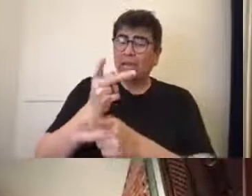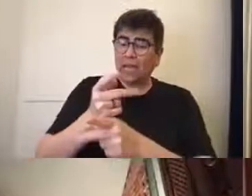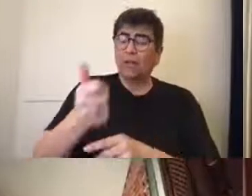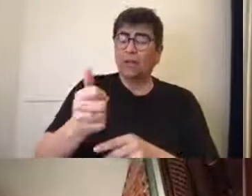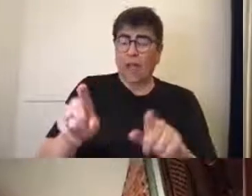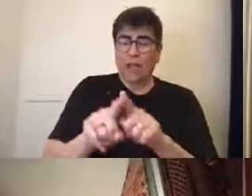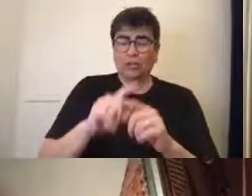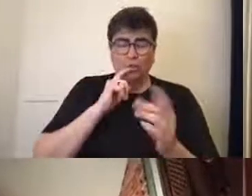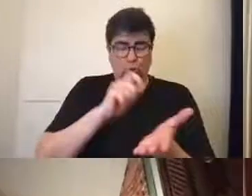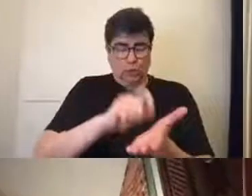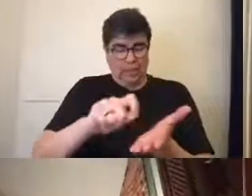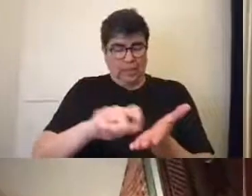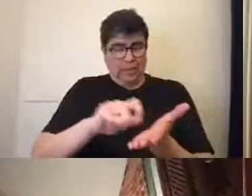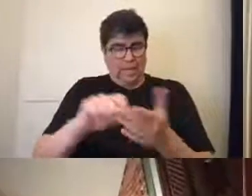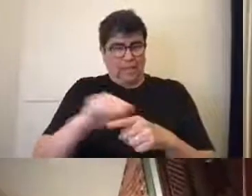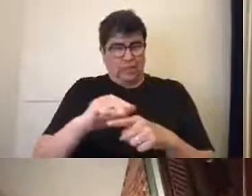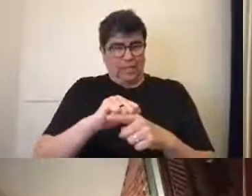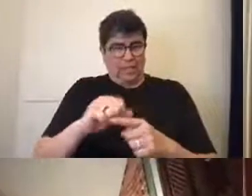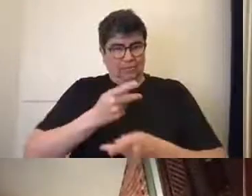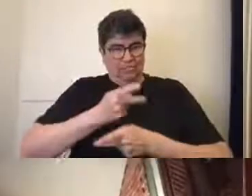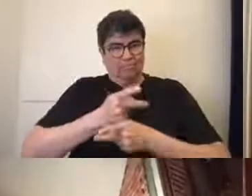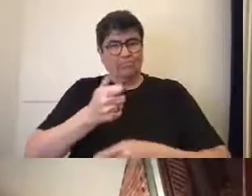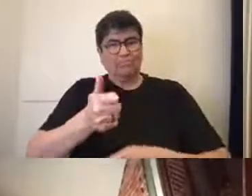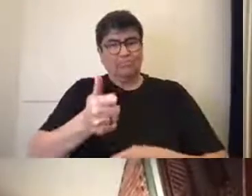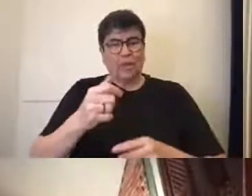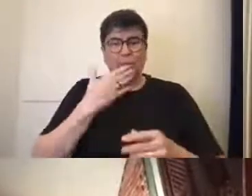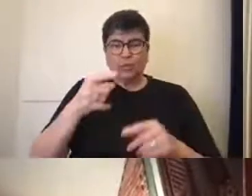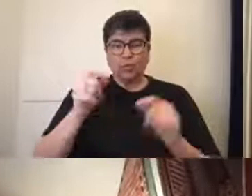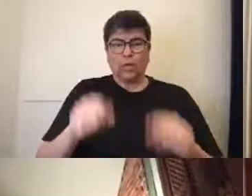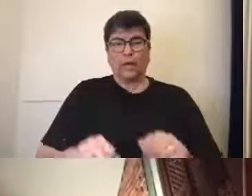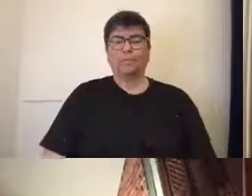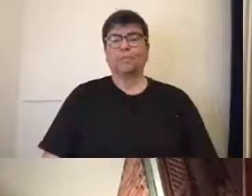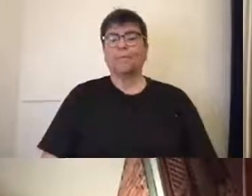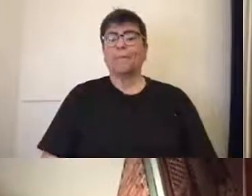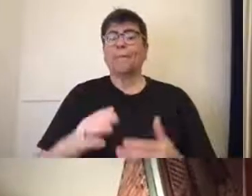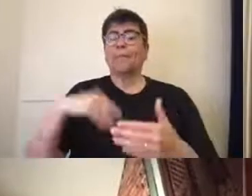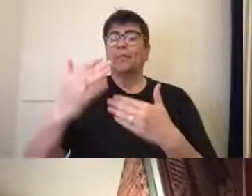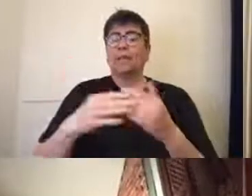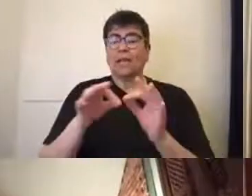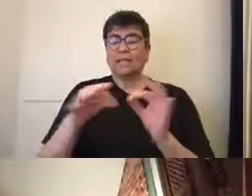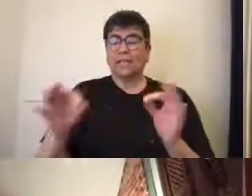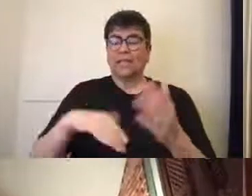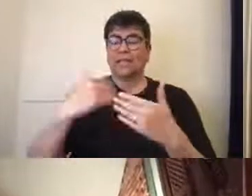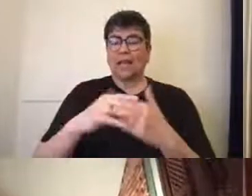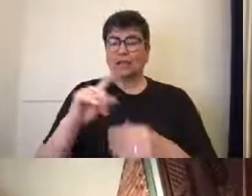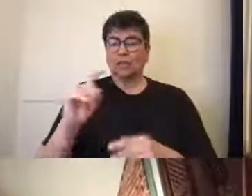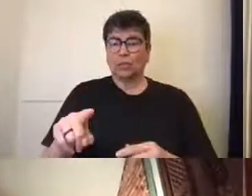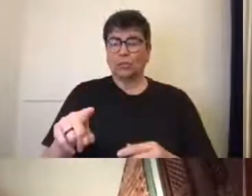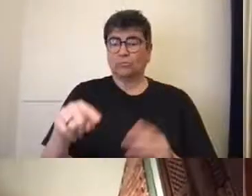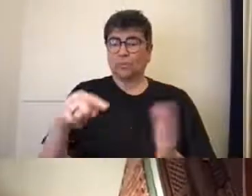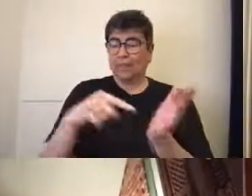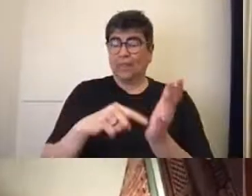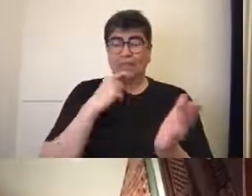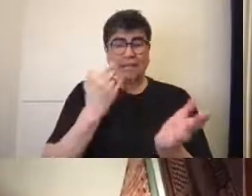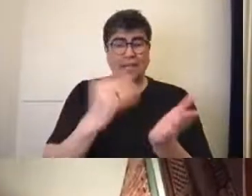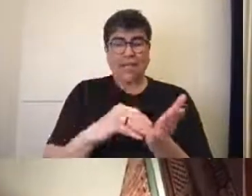you do this exercise as best you can. The next sentence, the next question, you know, this is, again, we're picking